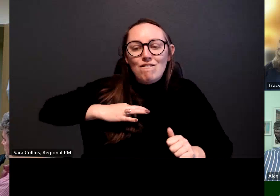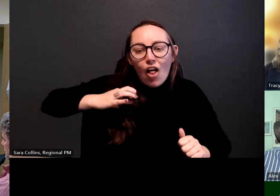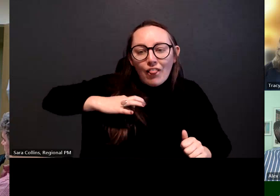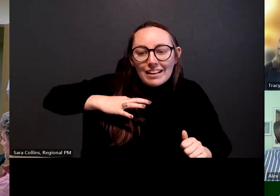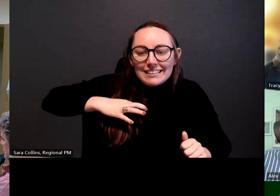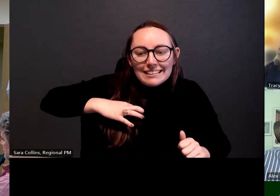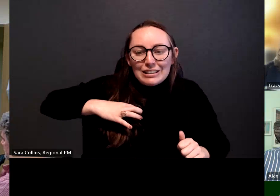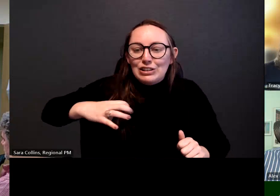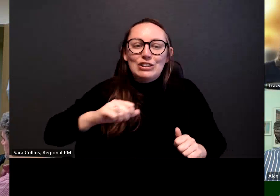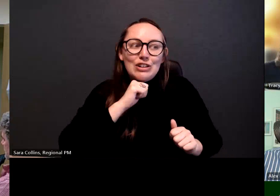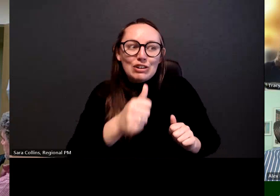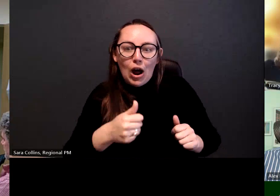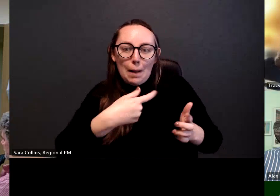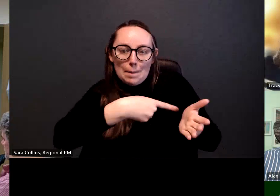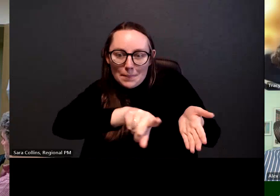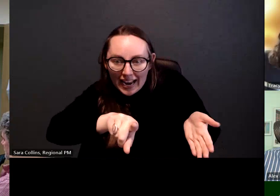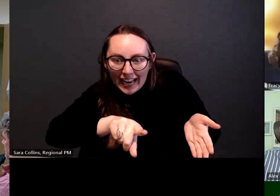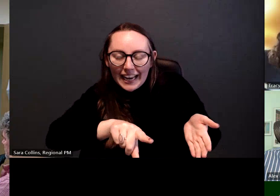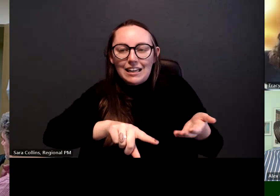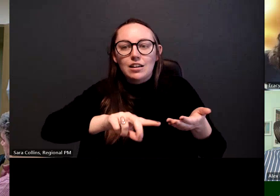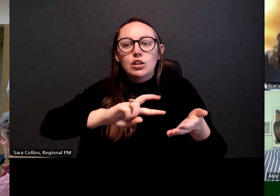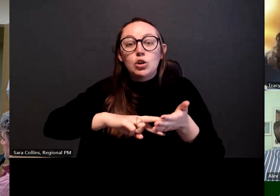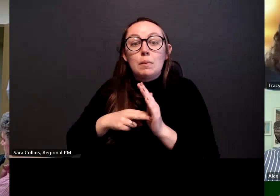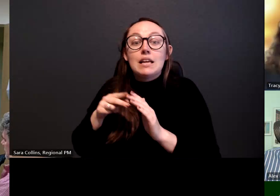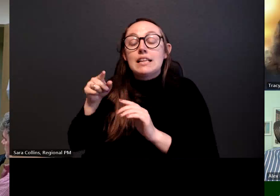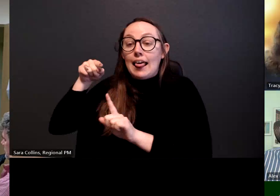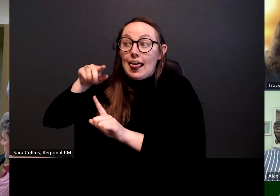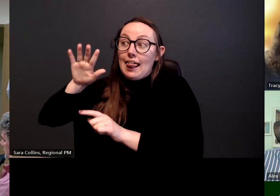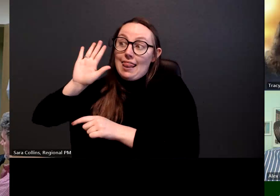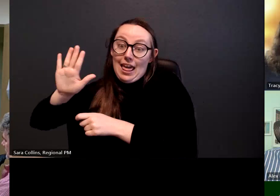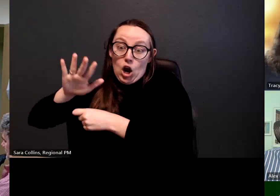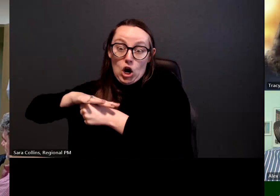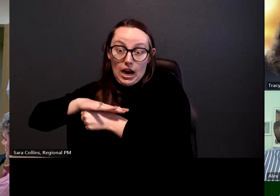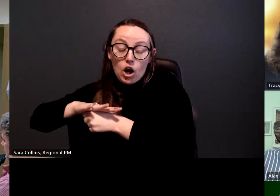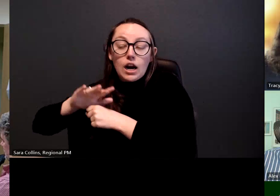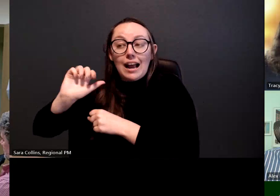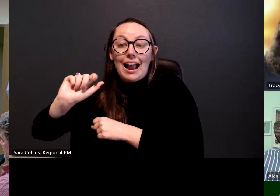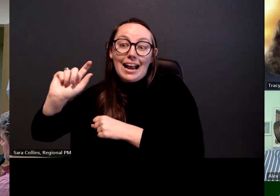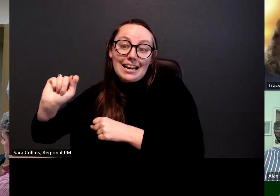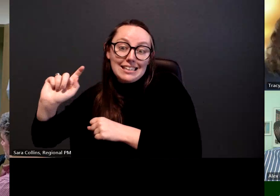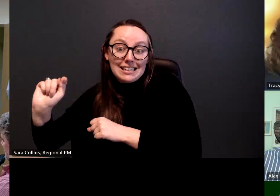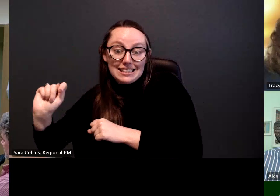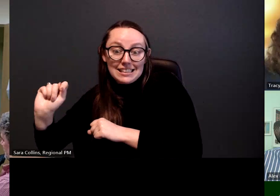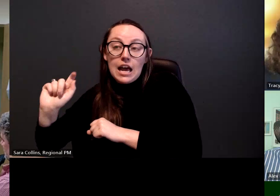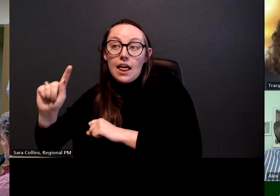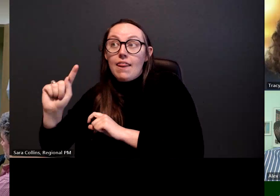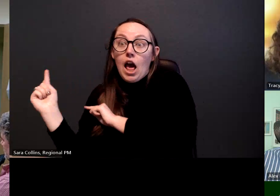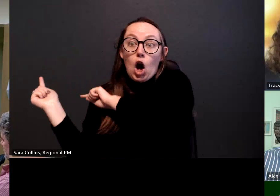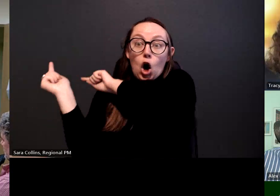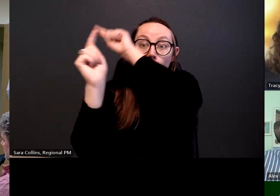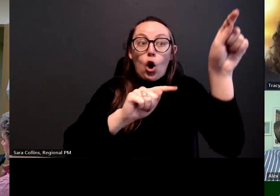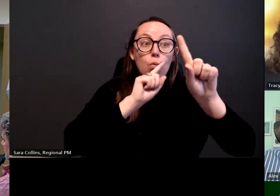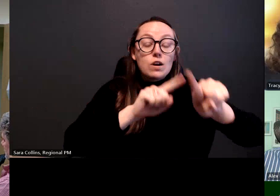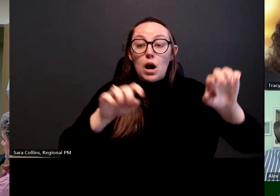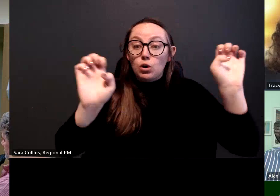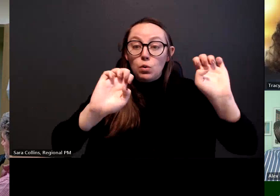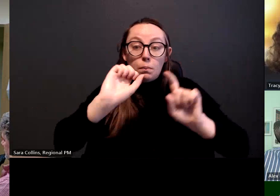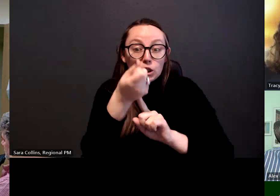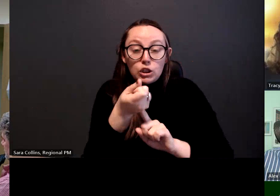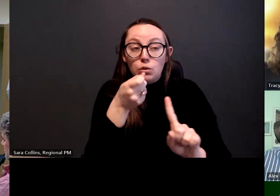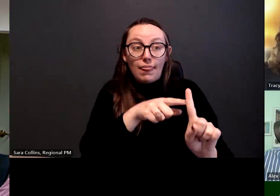AT&T and they're coming to an area served by Verizon, their devices aren't going to work, right? Without